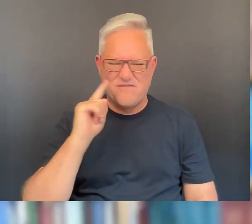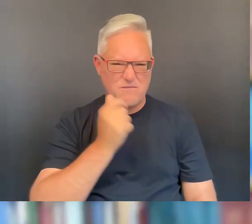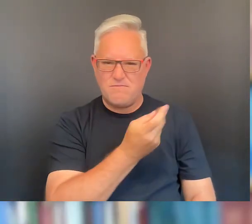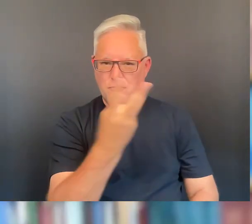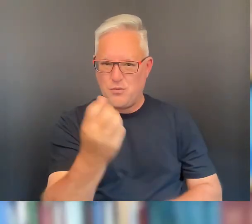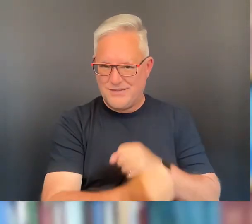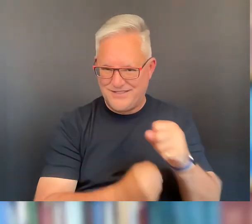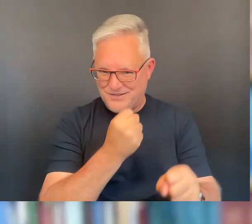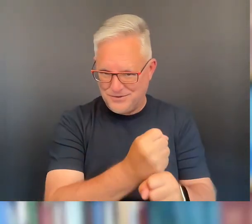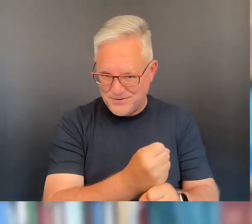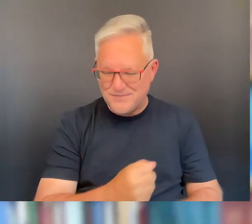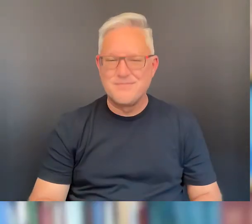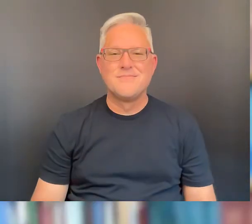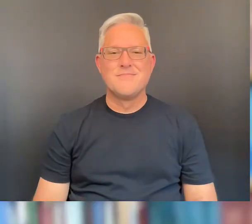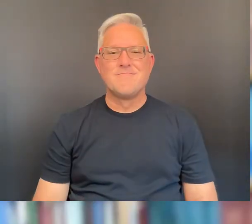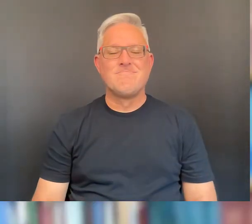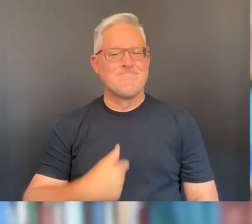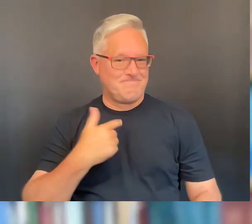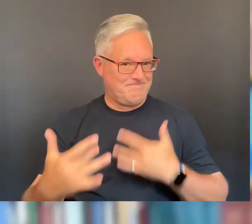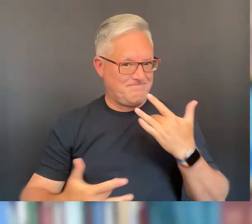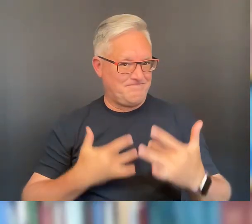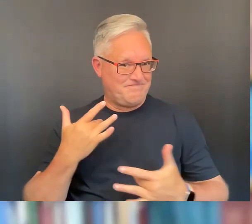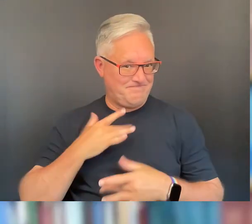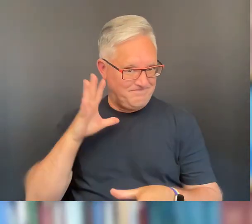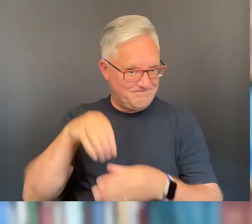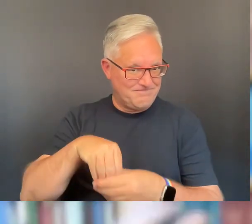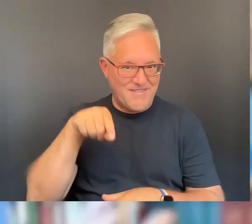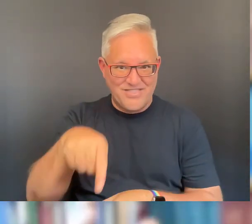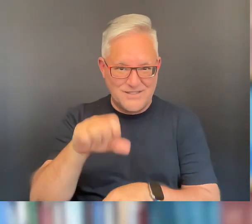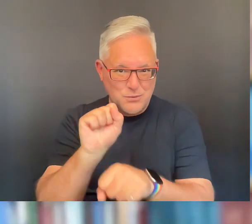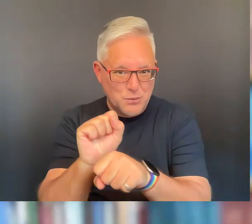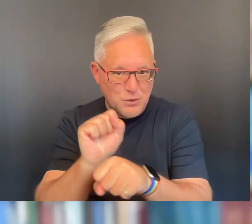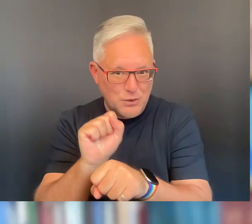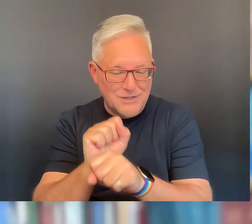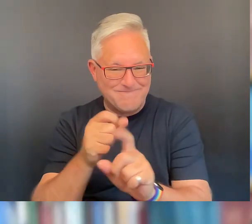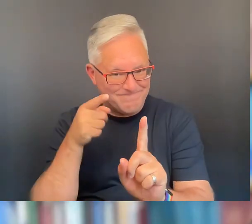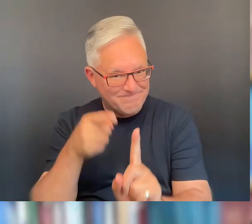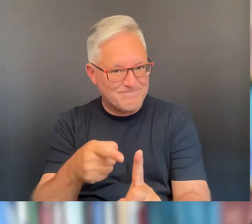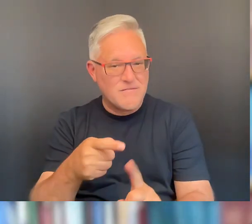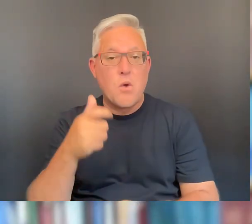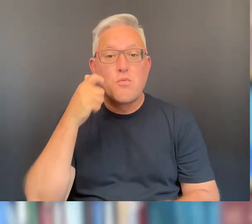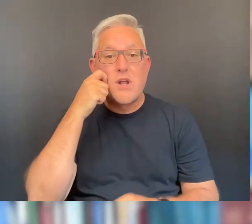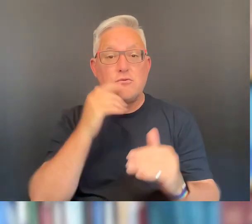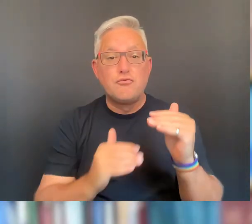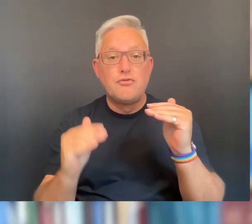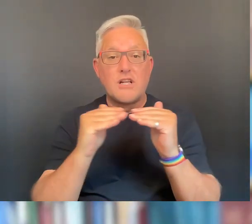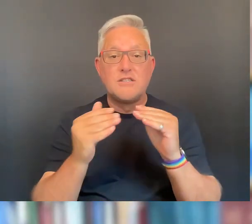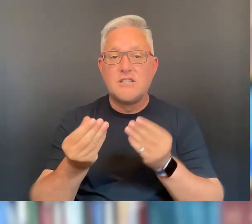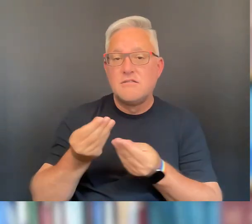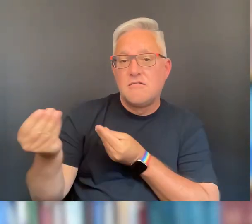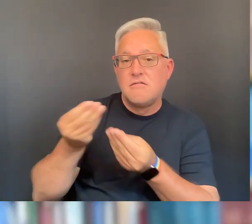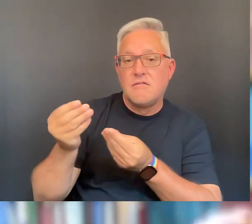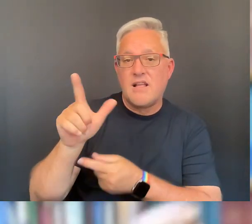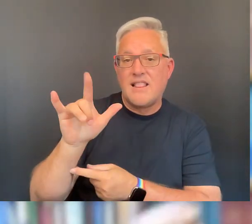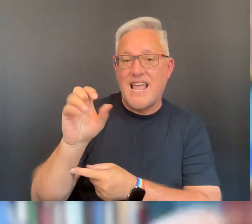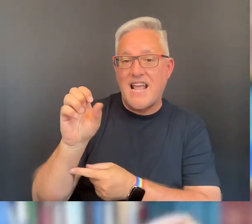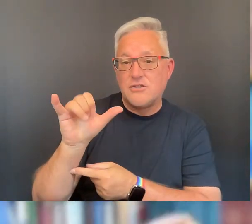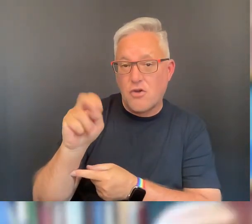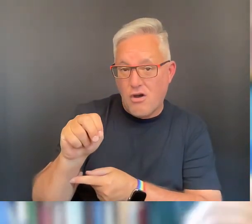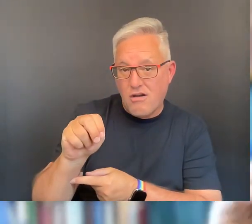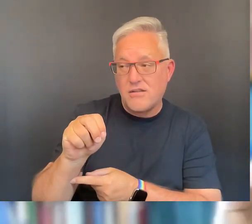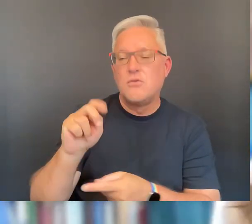I am excited to be getting into this work, specifically with the racial justice liaisons and